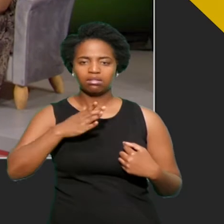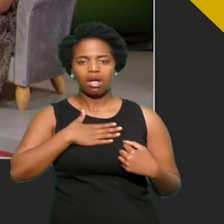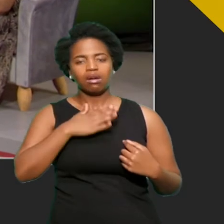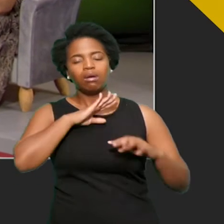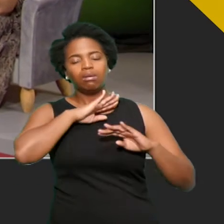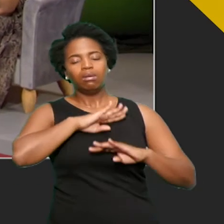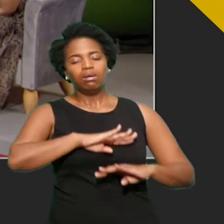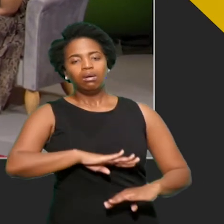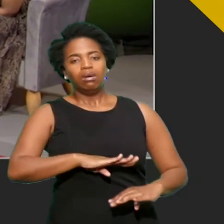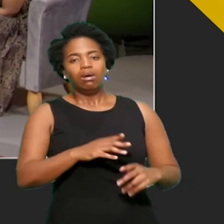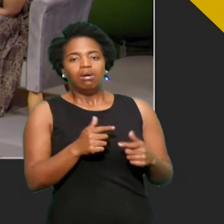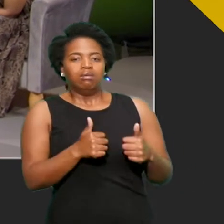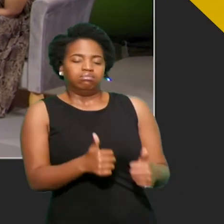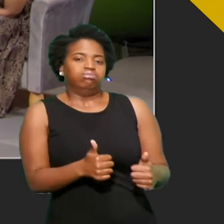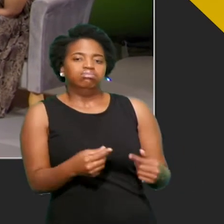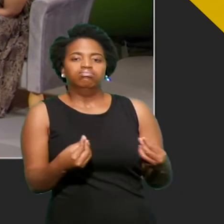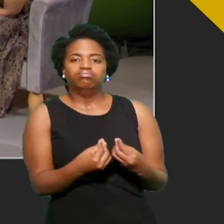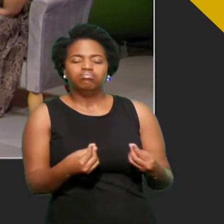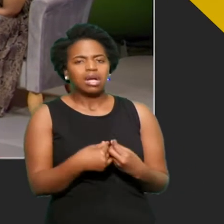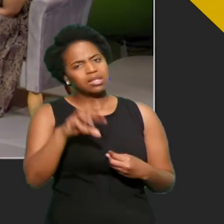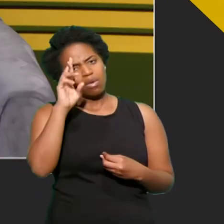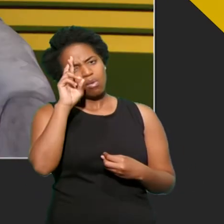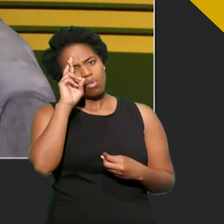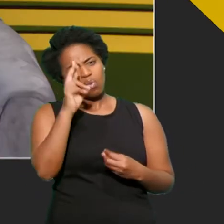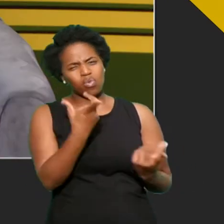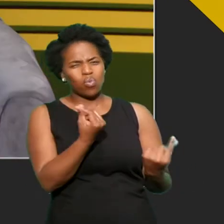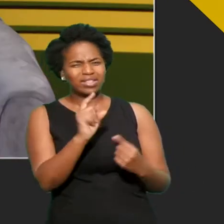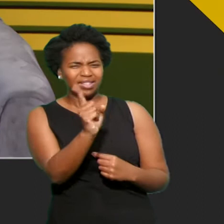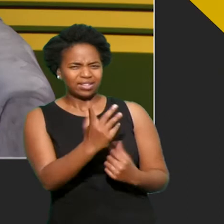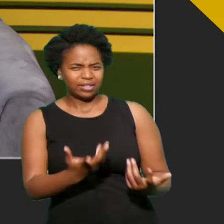down seka ithela into yokubhema akasakhumbuli ukuthi wenzeni.